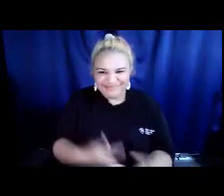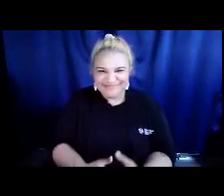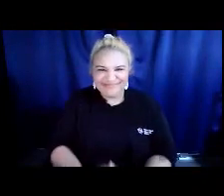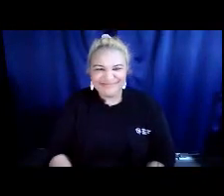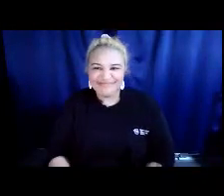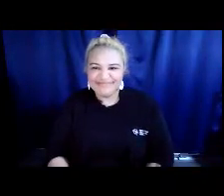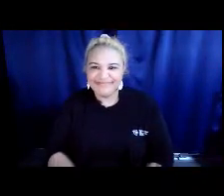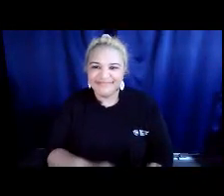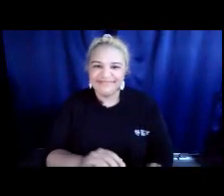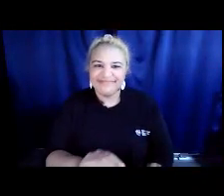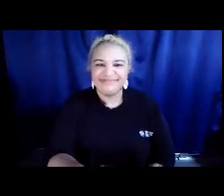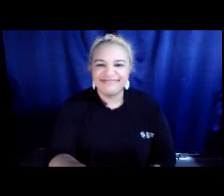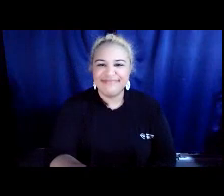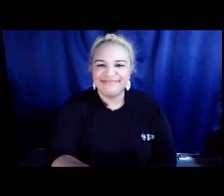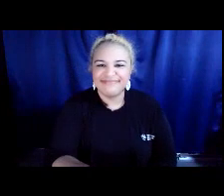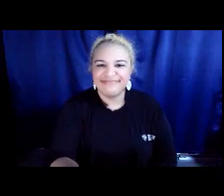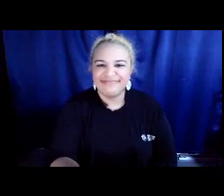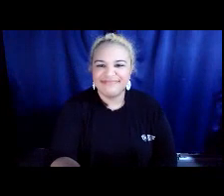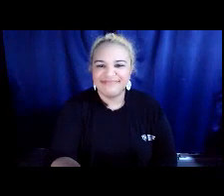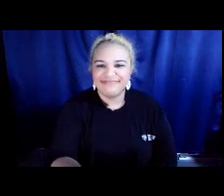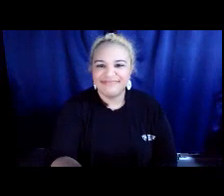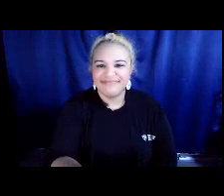Give you a few more seconds to answer.